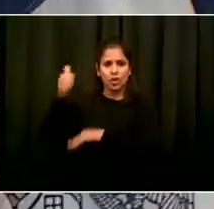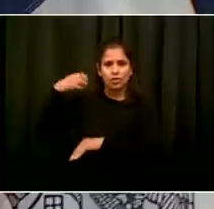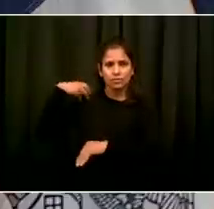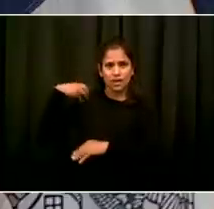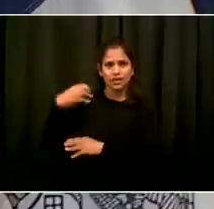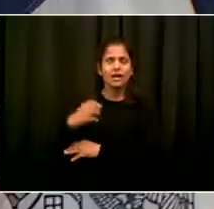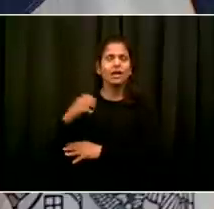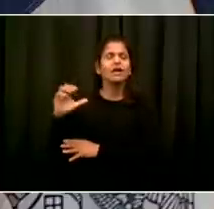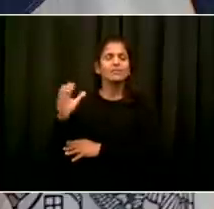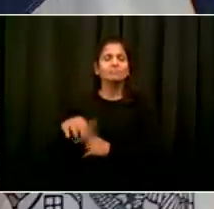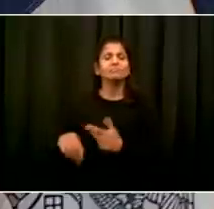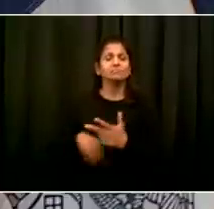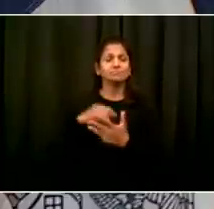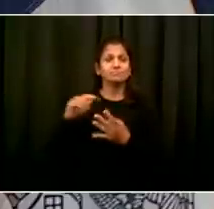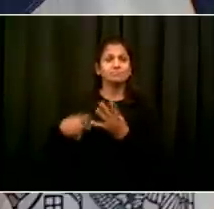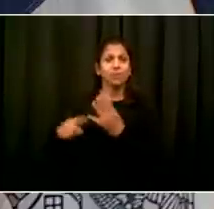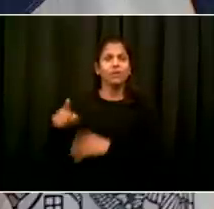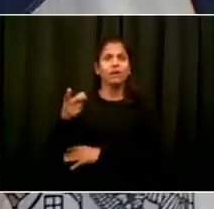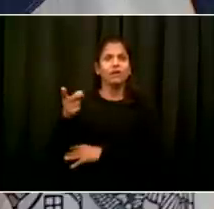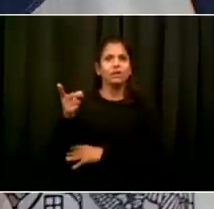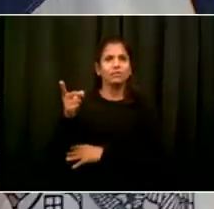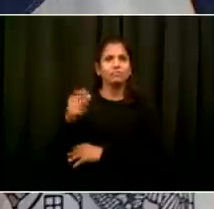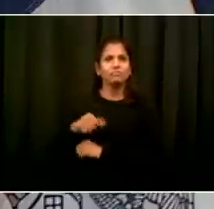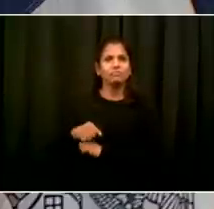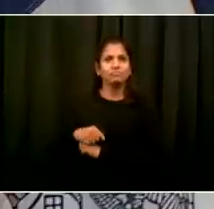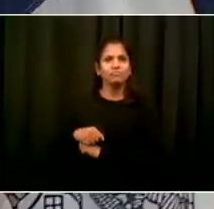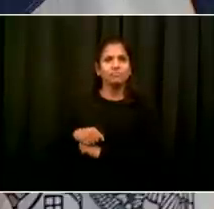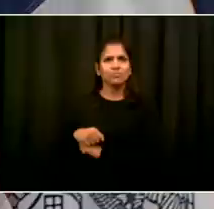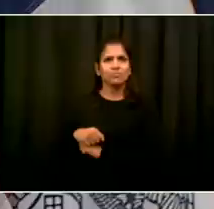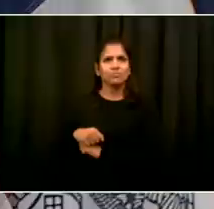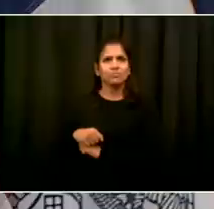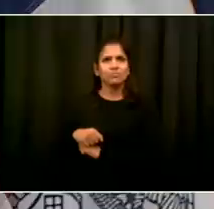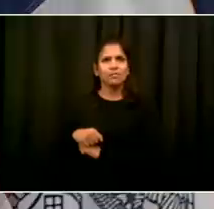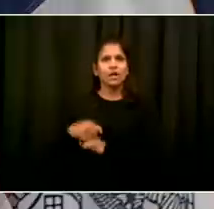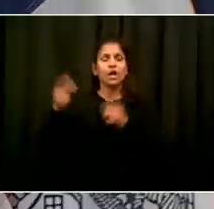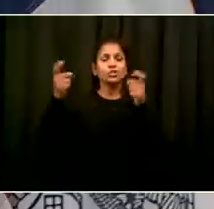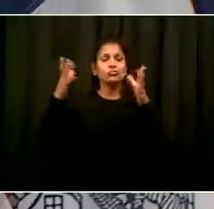Mayor's Office of Operations. With that, we'll go to Gloria from New York One.